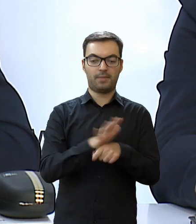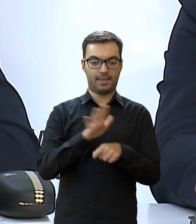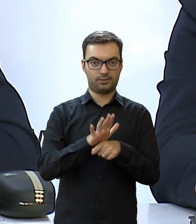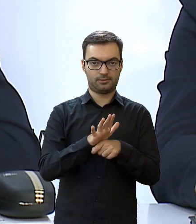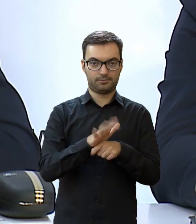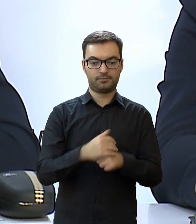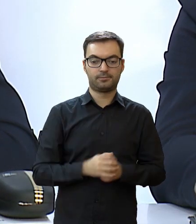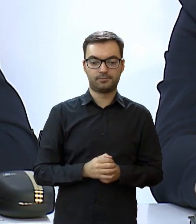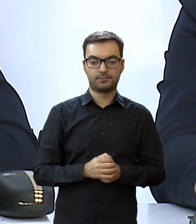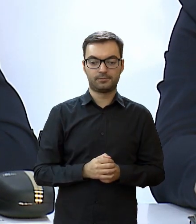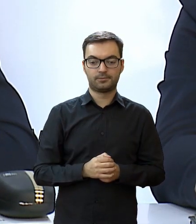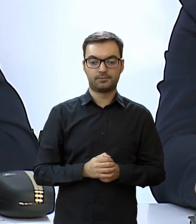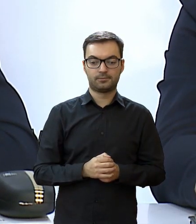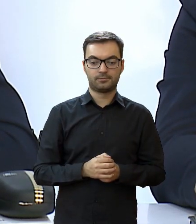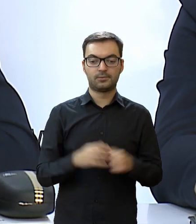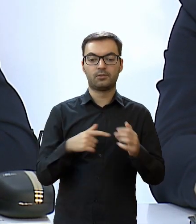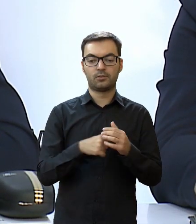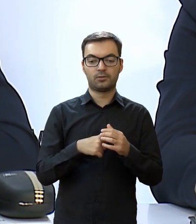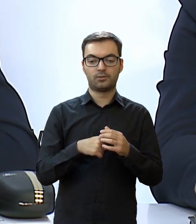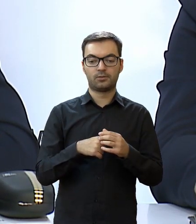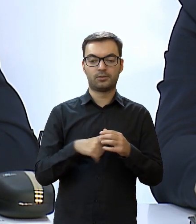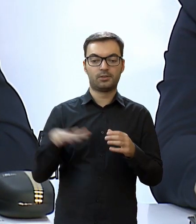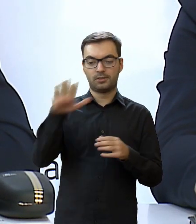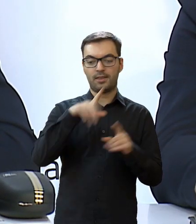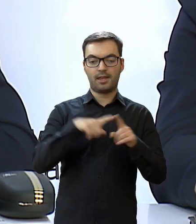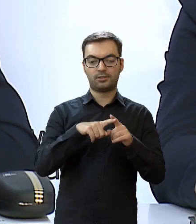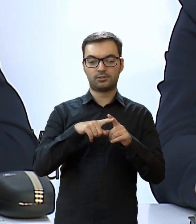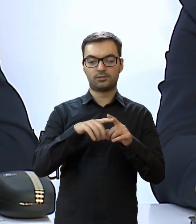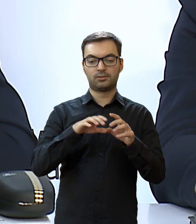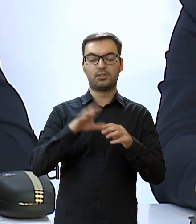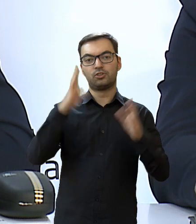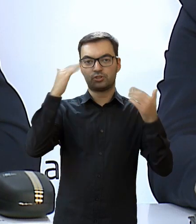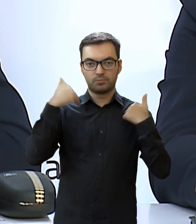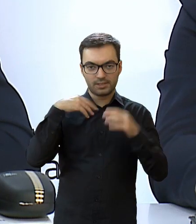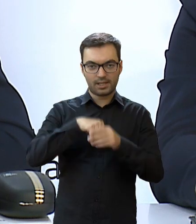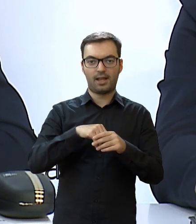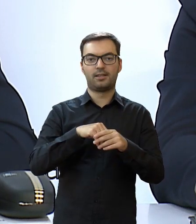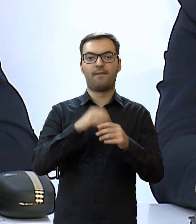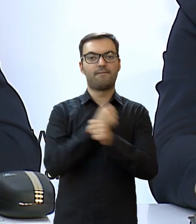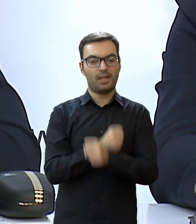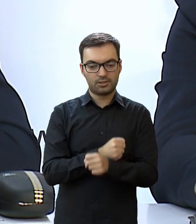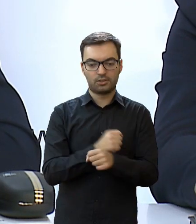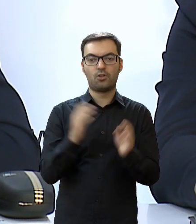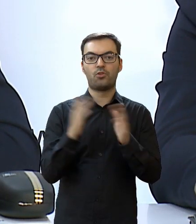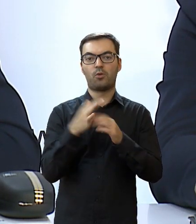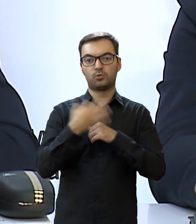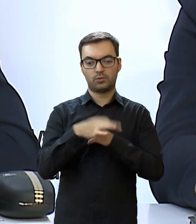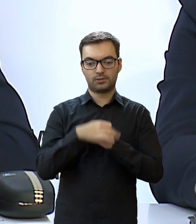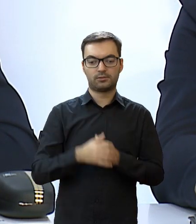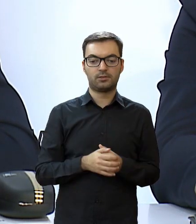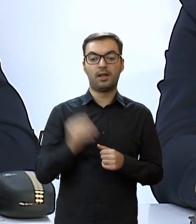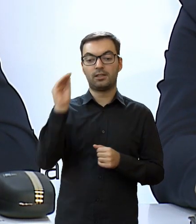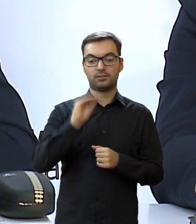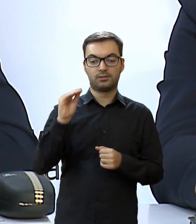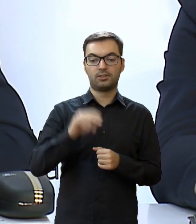27,415 district commissions in the country. And already we can say that there are,